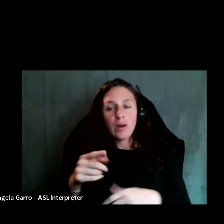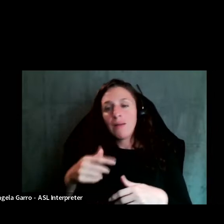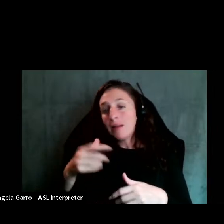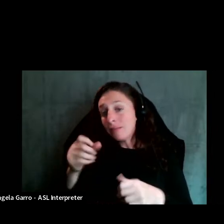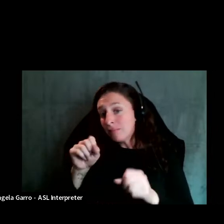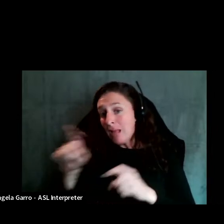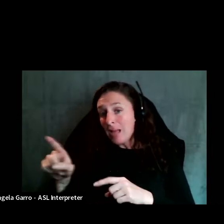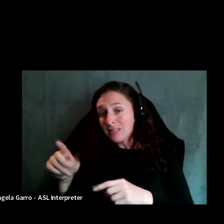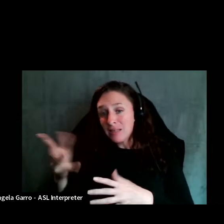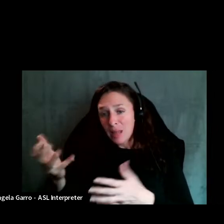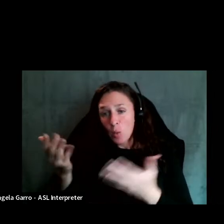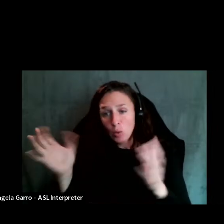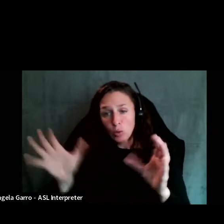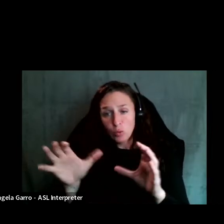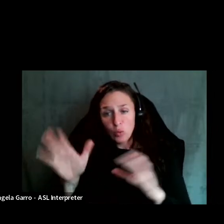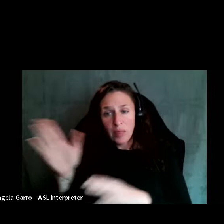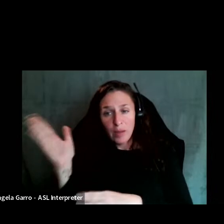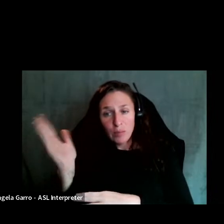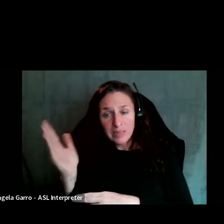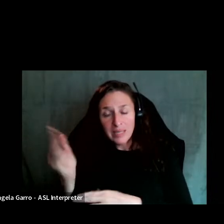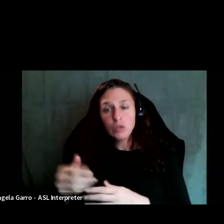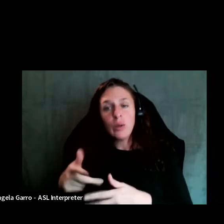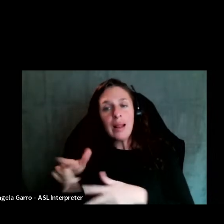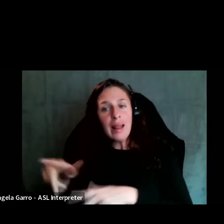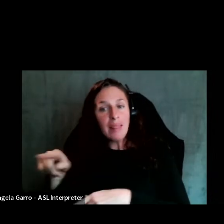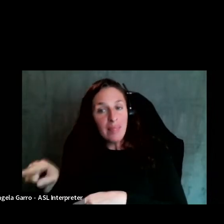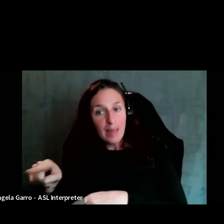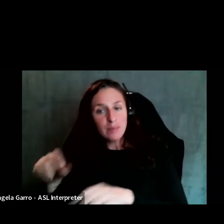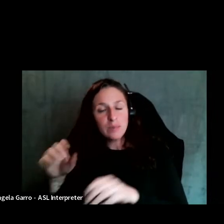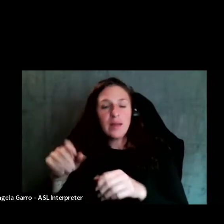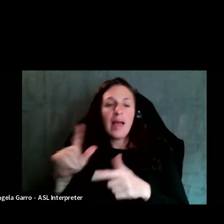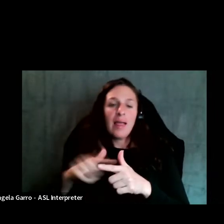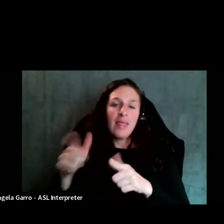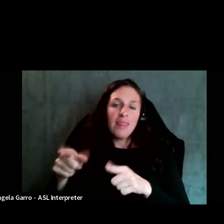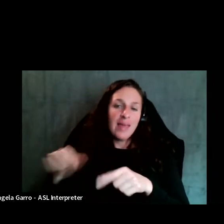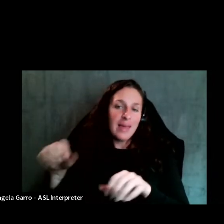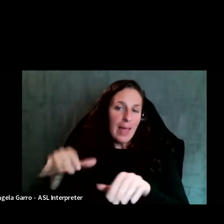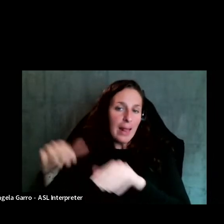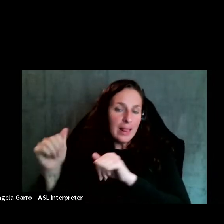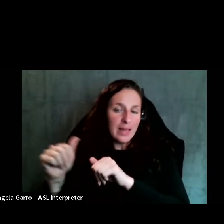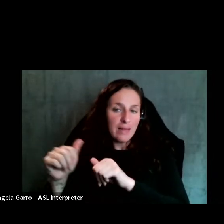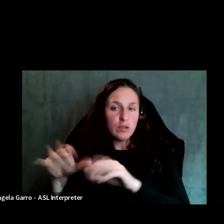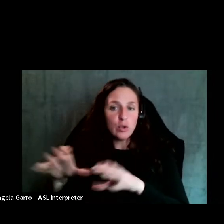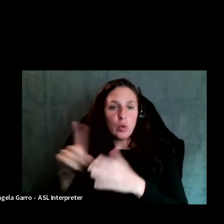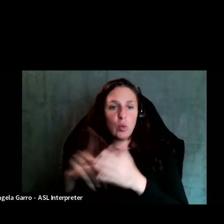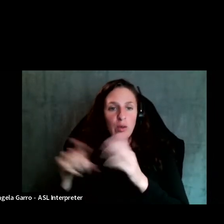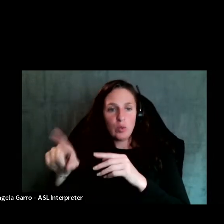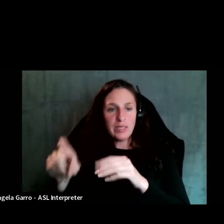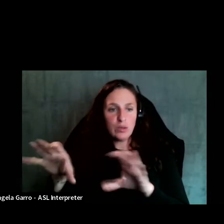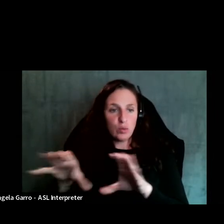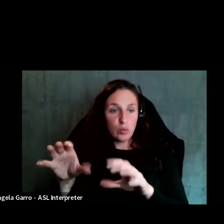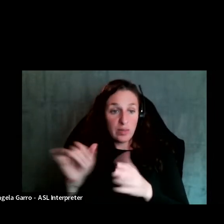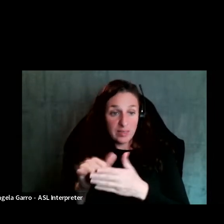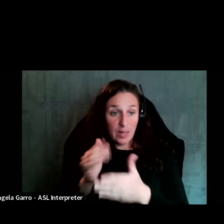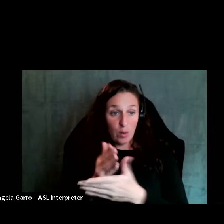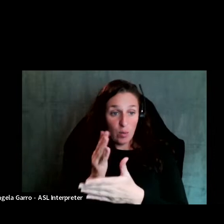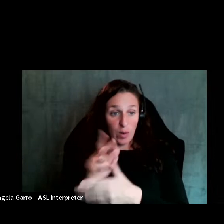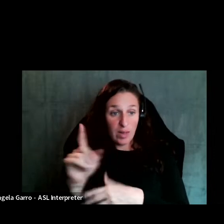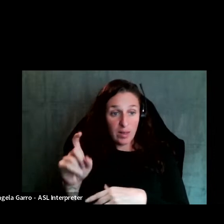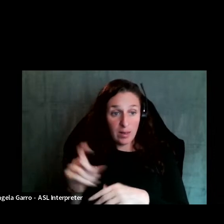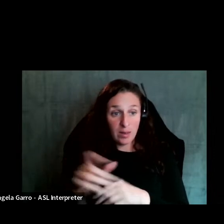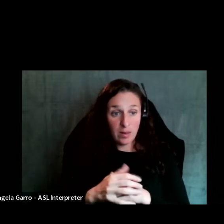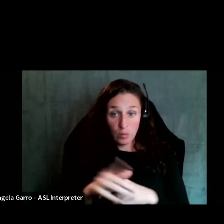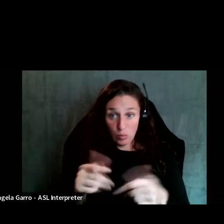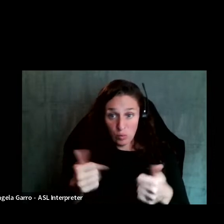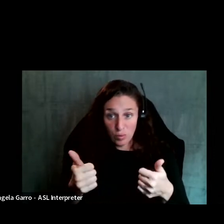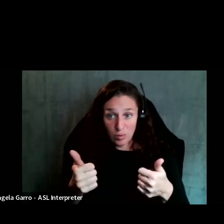to do their presentations so that we can allow them to leave and do what you need to do. Is that okay? You good